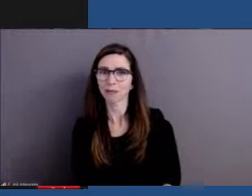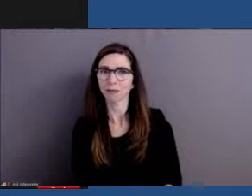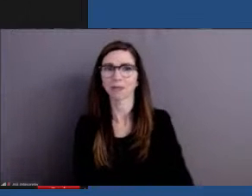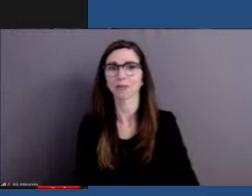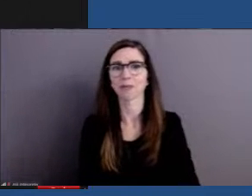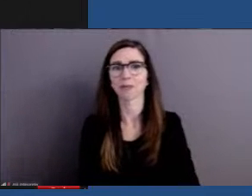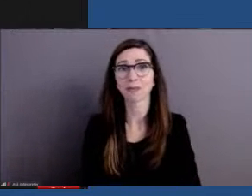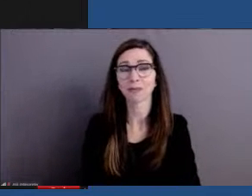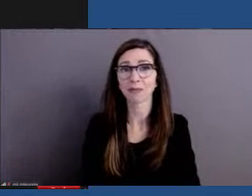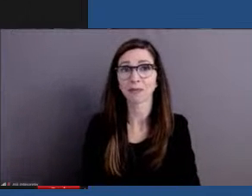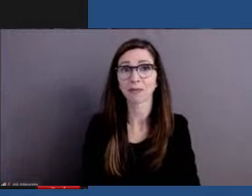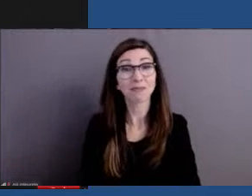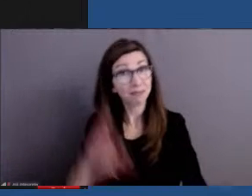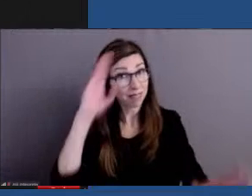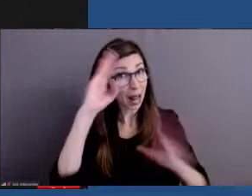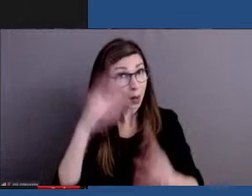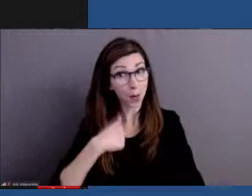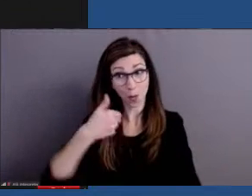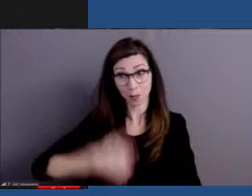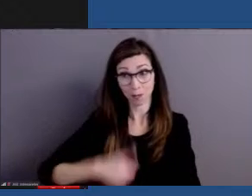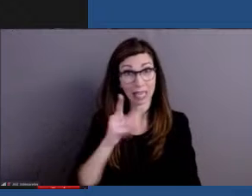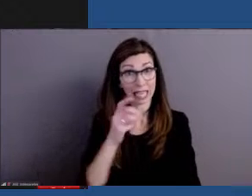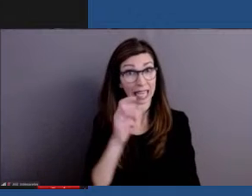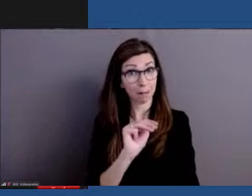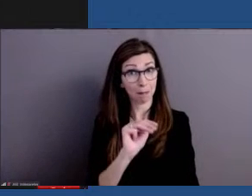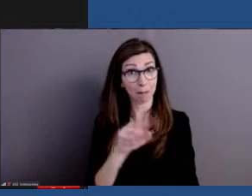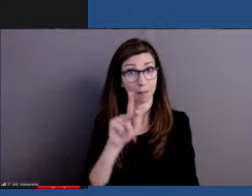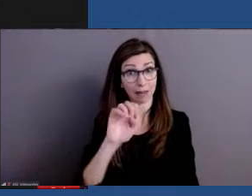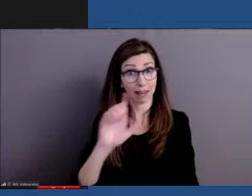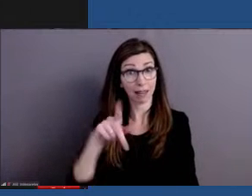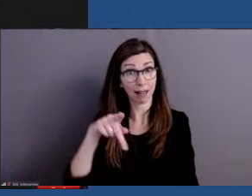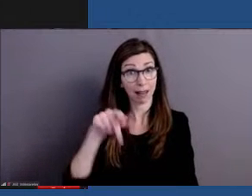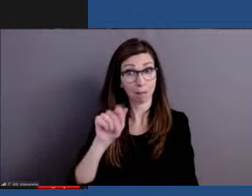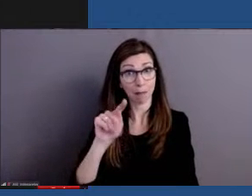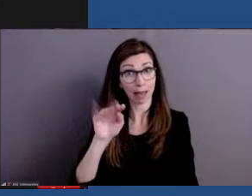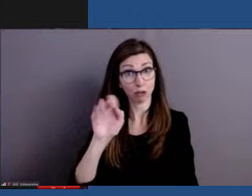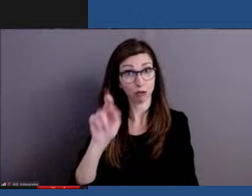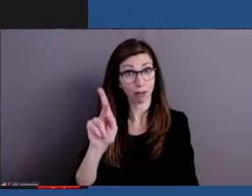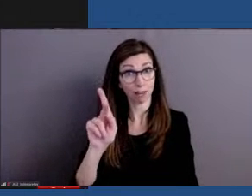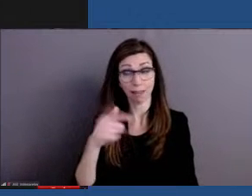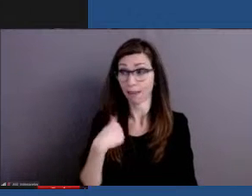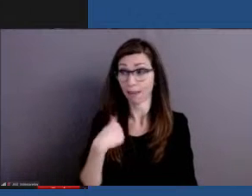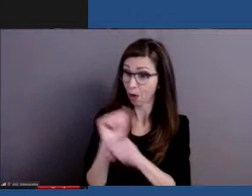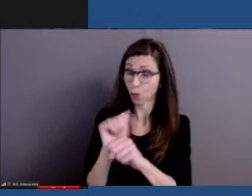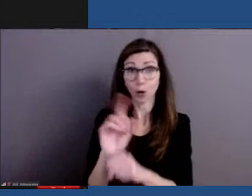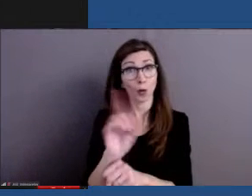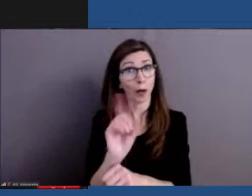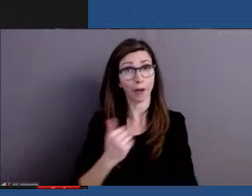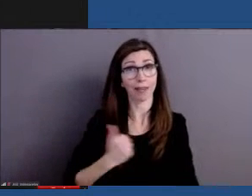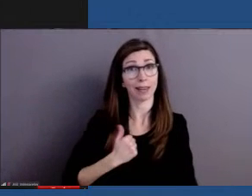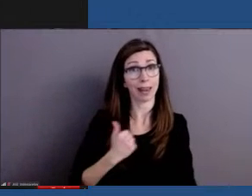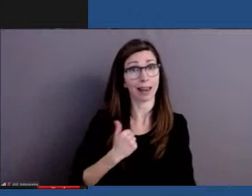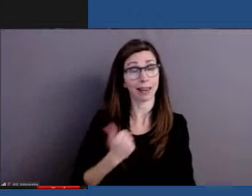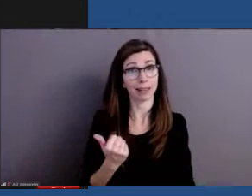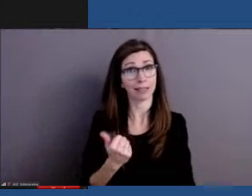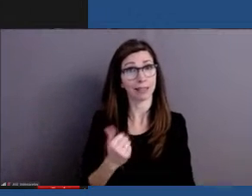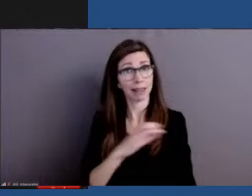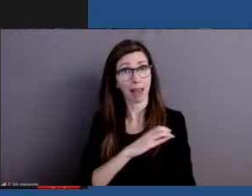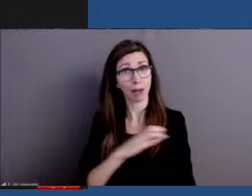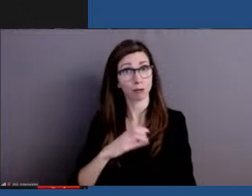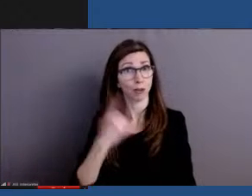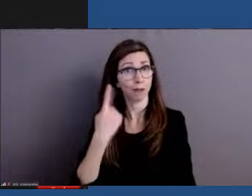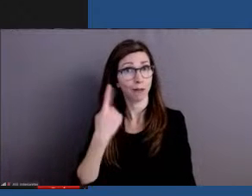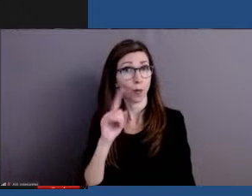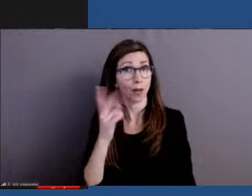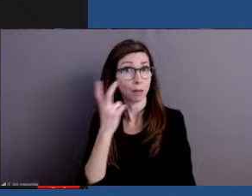Hello, my name is Kim Kilpatrick, and I work for the Canadian Council of the Blind, CCB. I